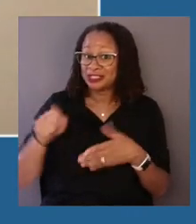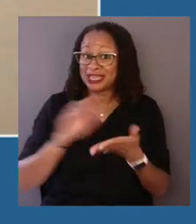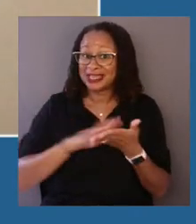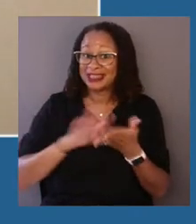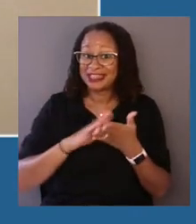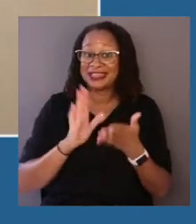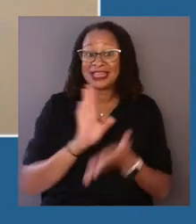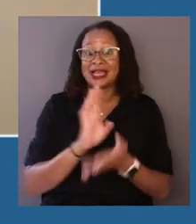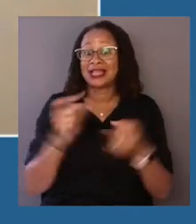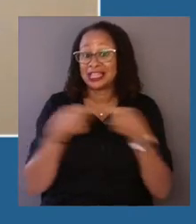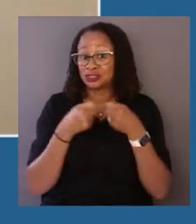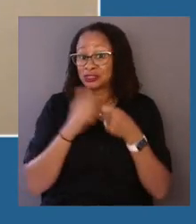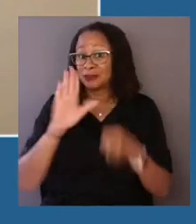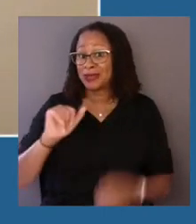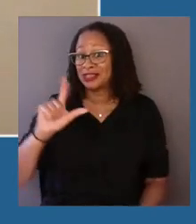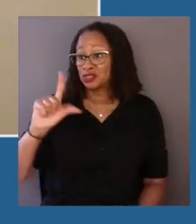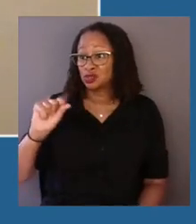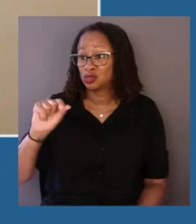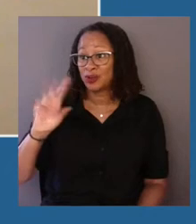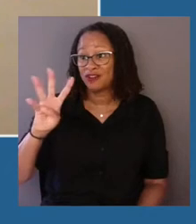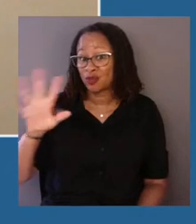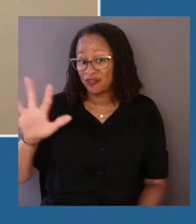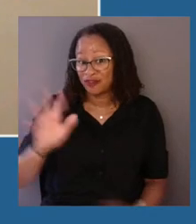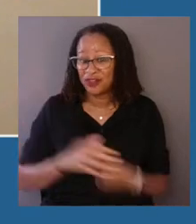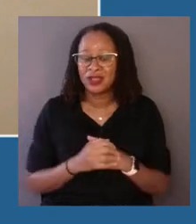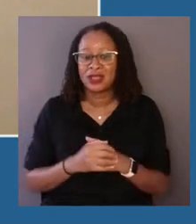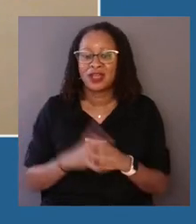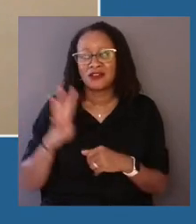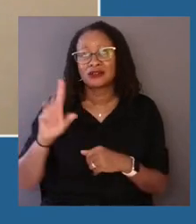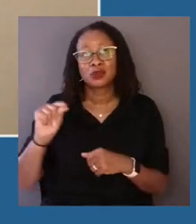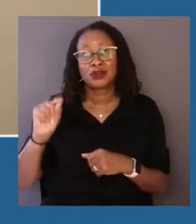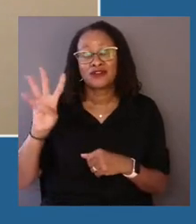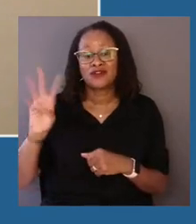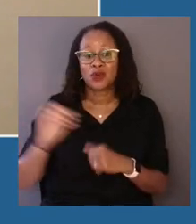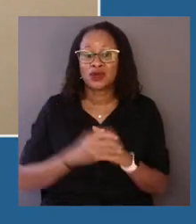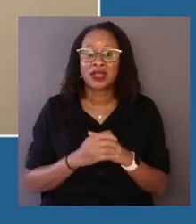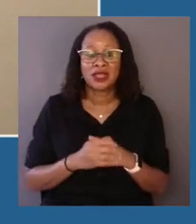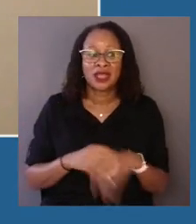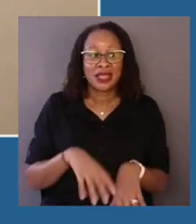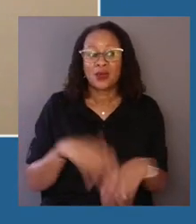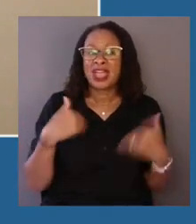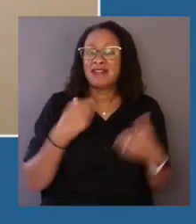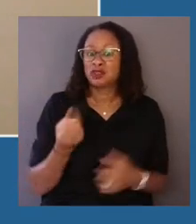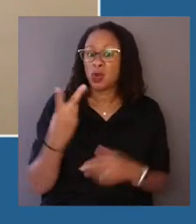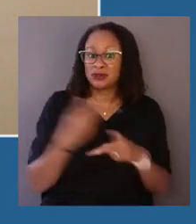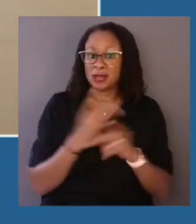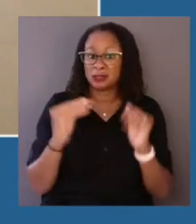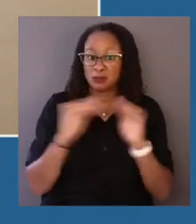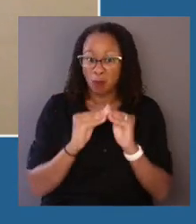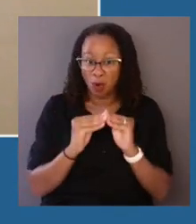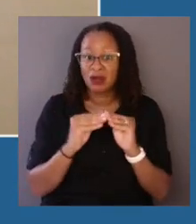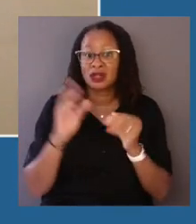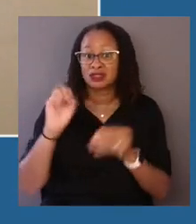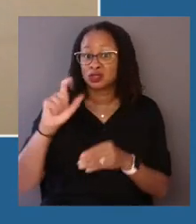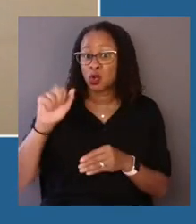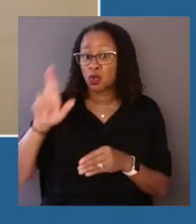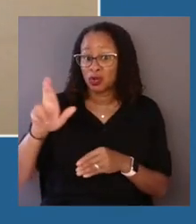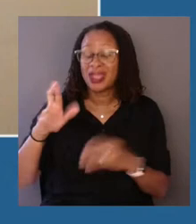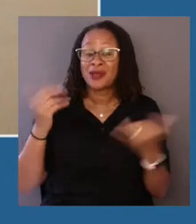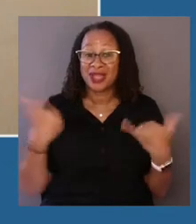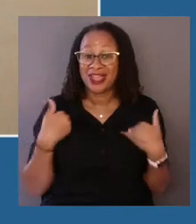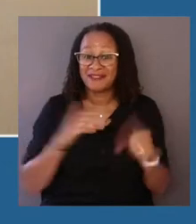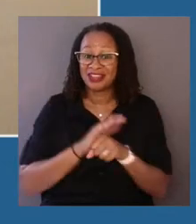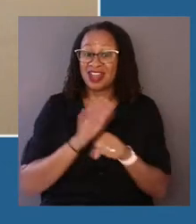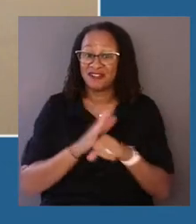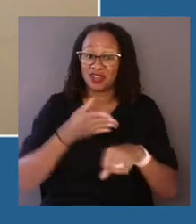In fact, there's 12 times more solar in New York City today than there was in 2013. And we now have enough solar installed across the city to